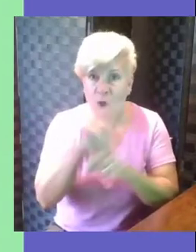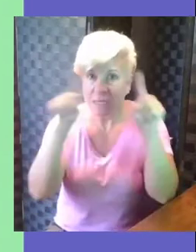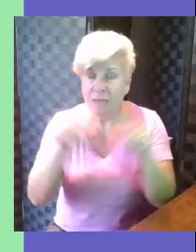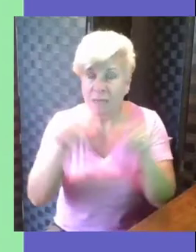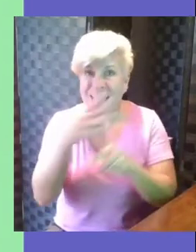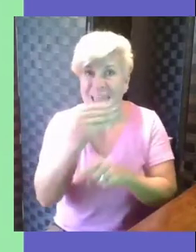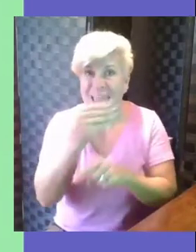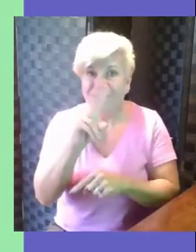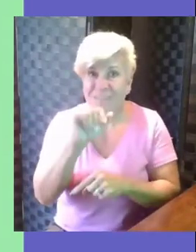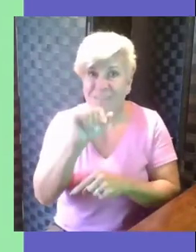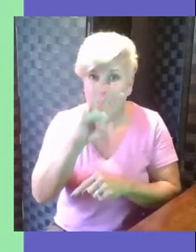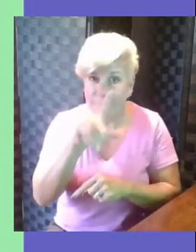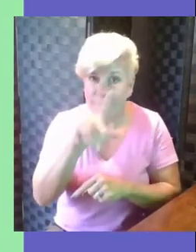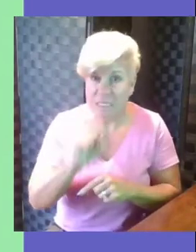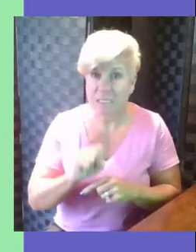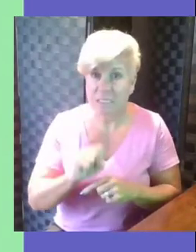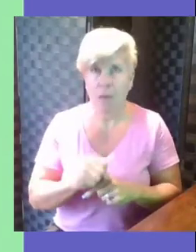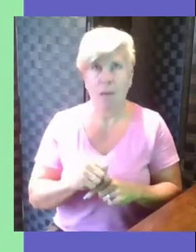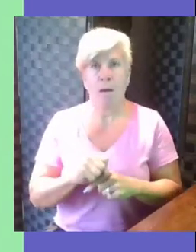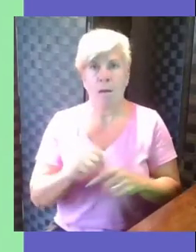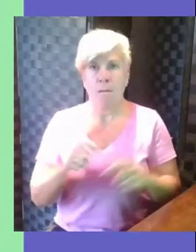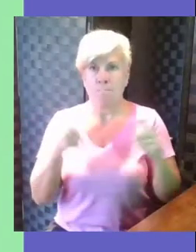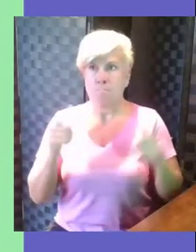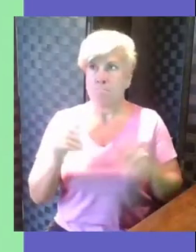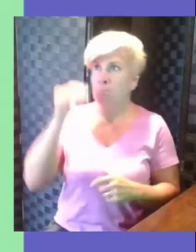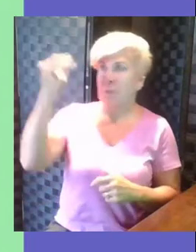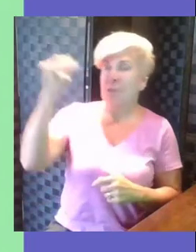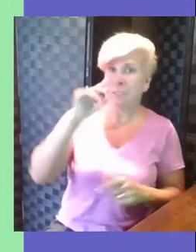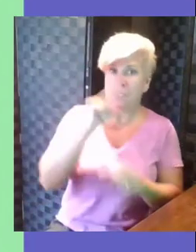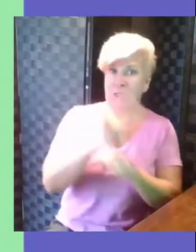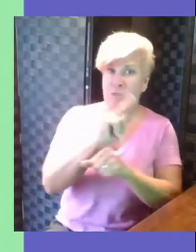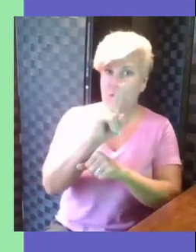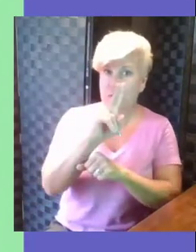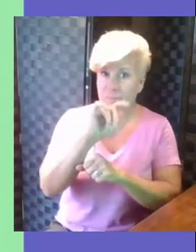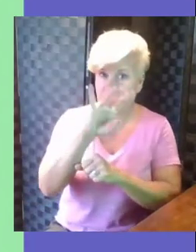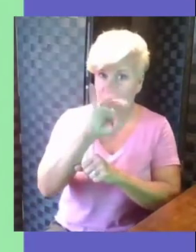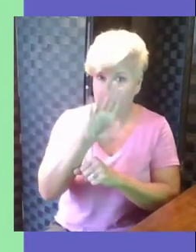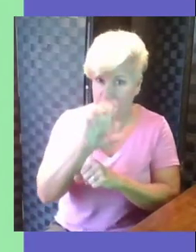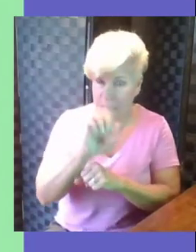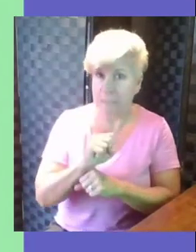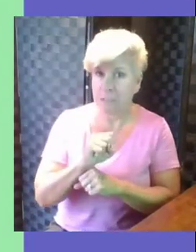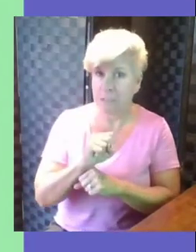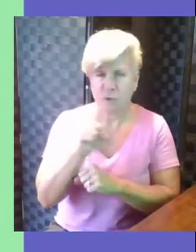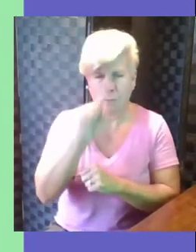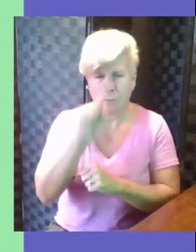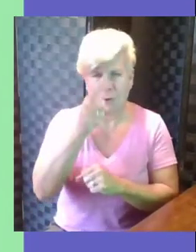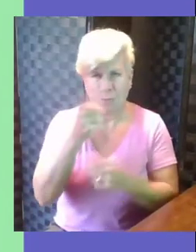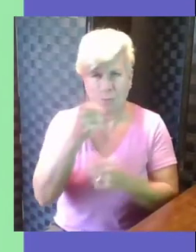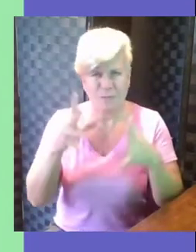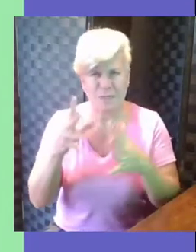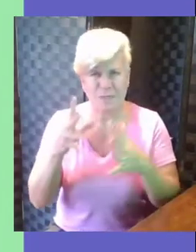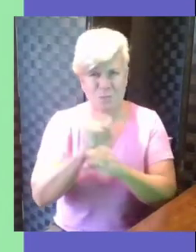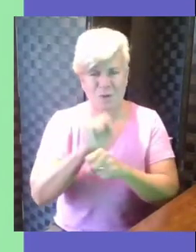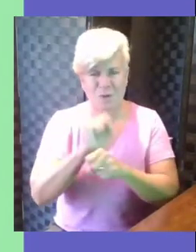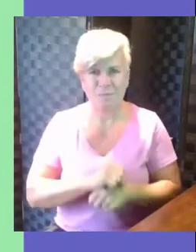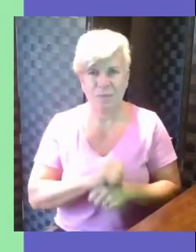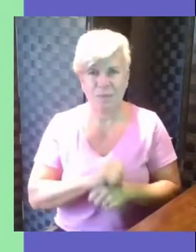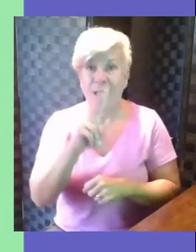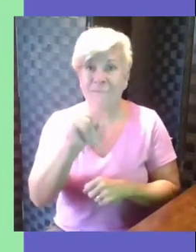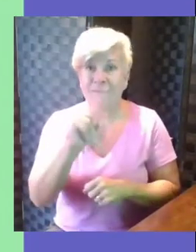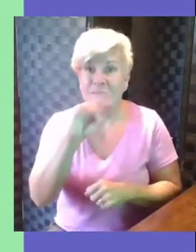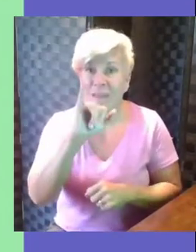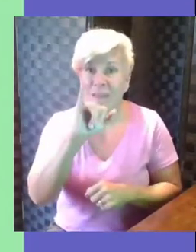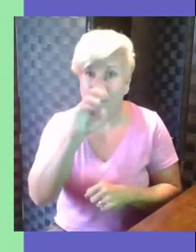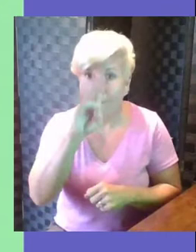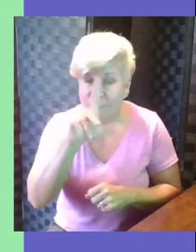and variables. Guys, big kids are using these variables, so you're going to be super smart when we're done with this. Remember, a variable is simply a letter